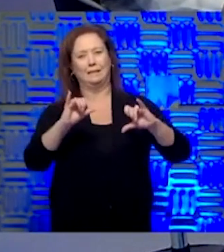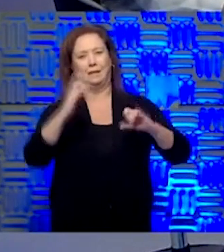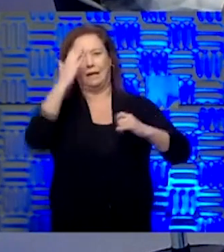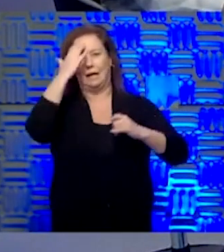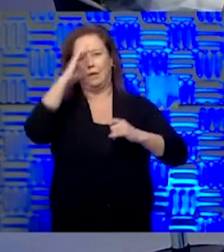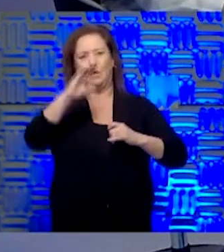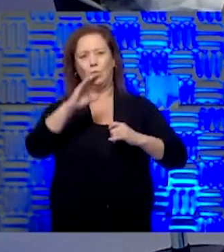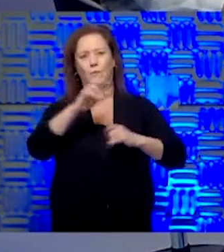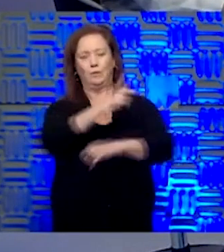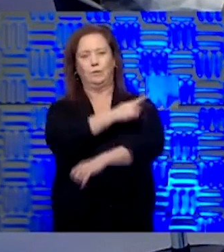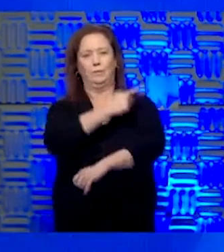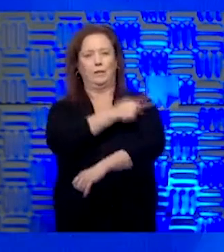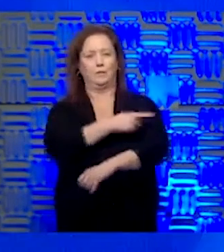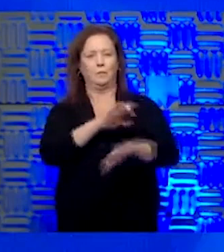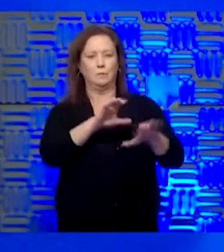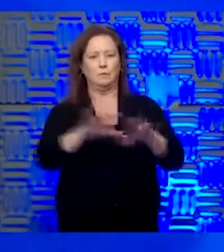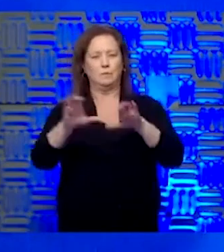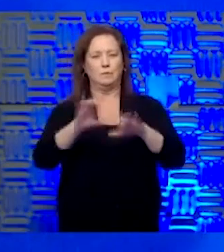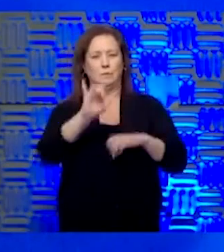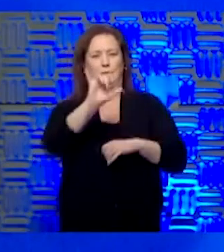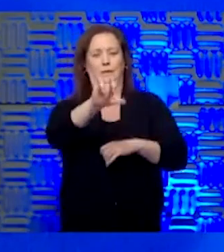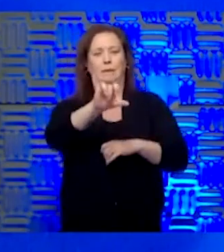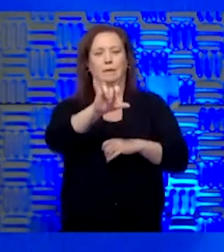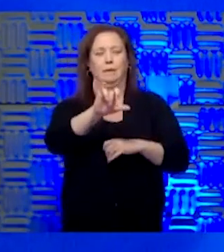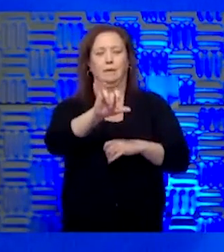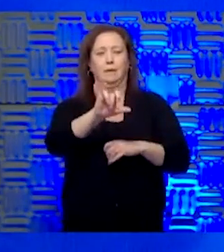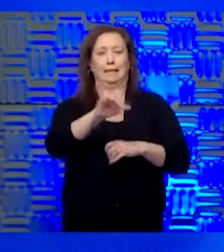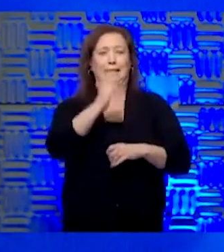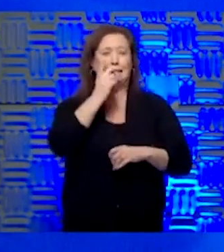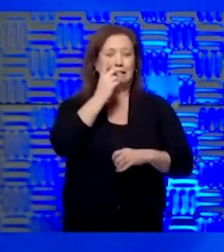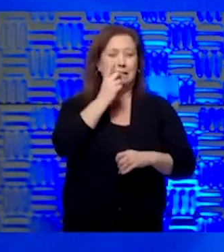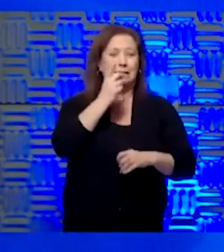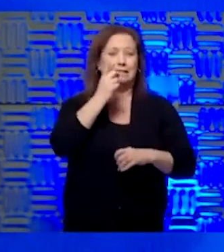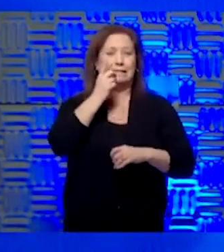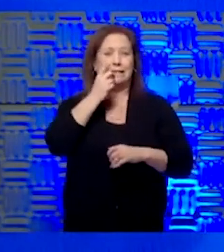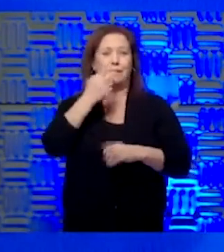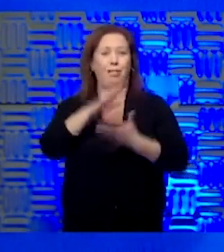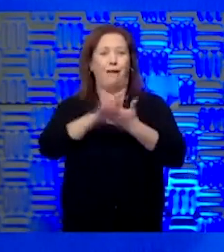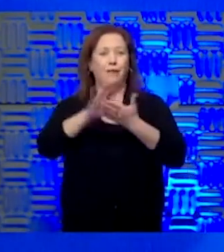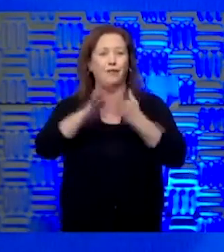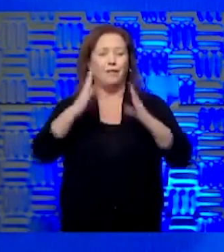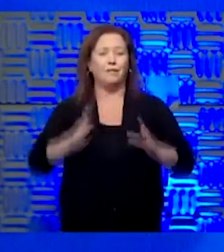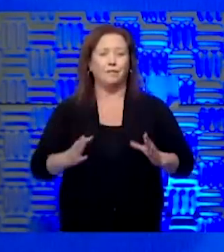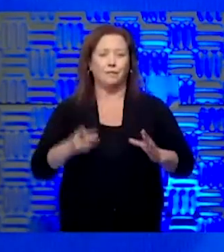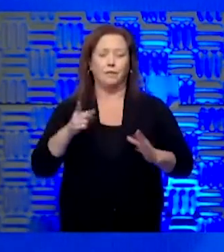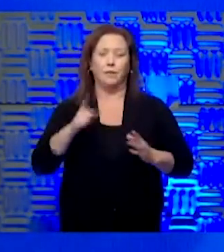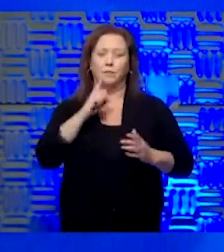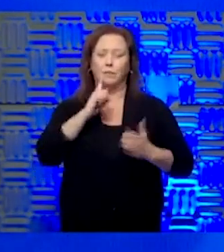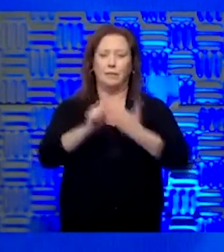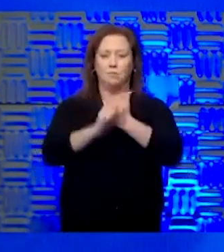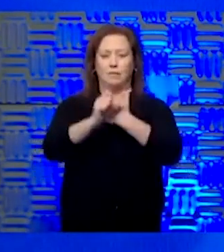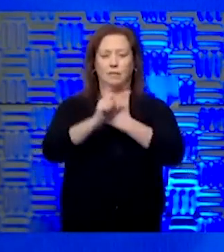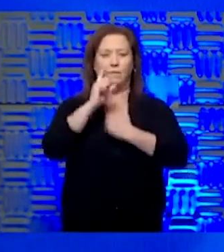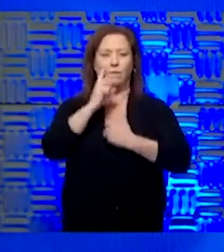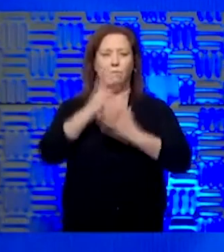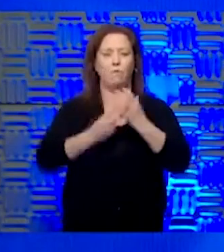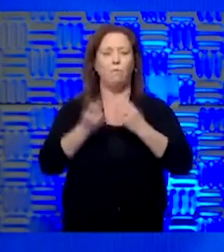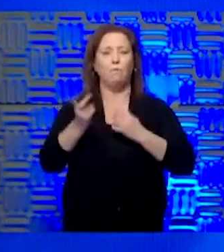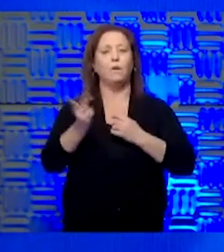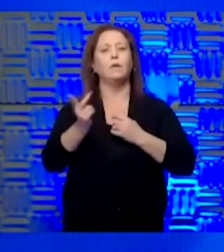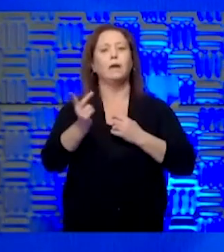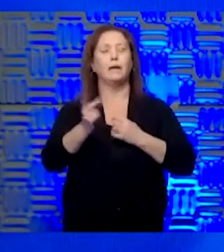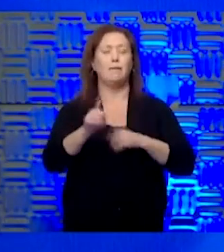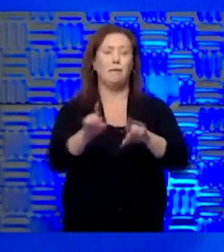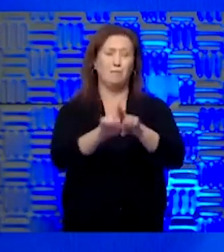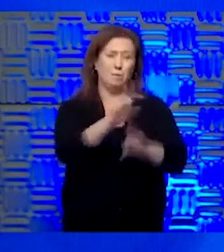PA patients and what you do around that. And both for the dentist and the dental hygienist, I think it's risky to them. And then I think it's risky to the